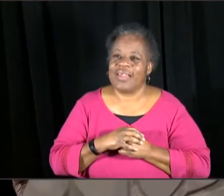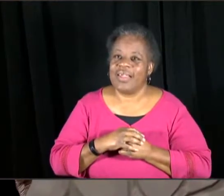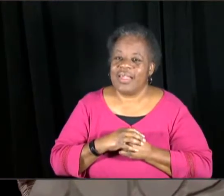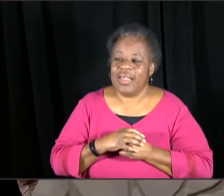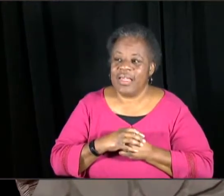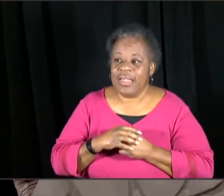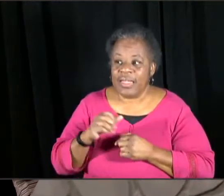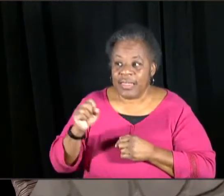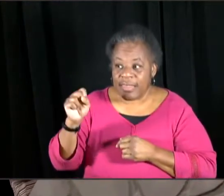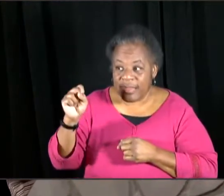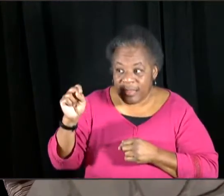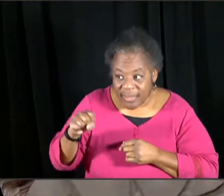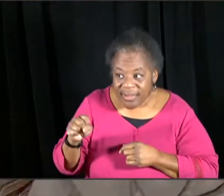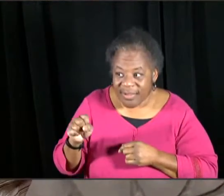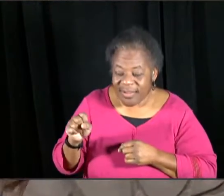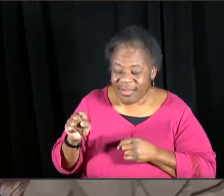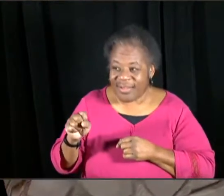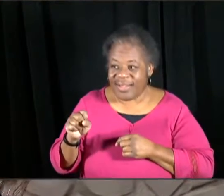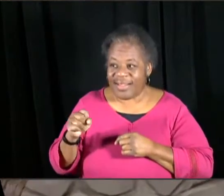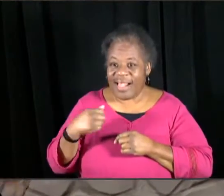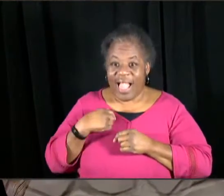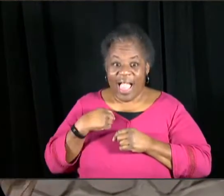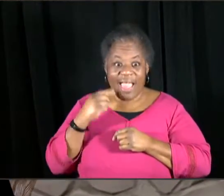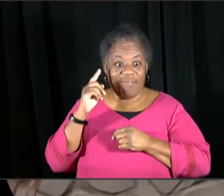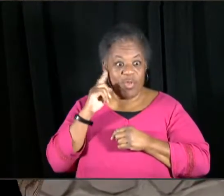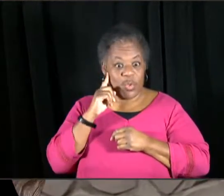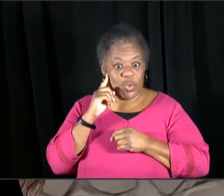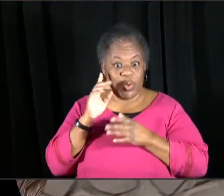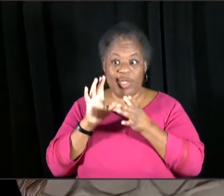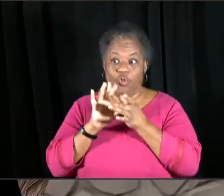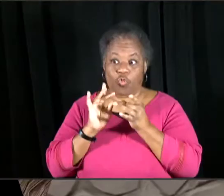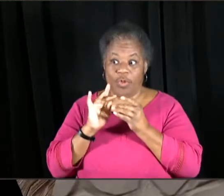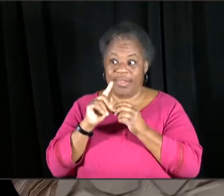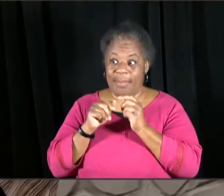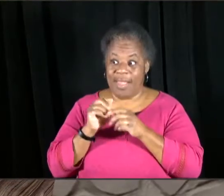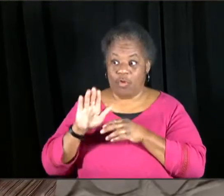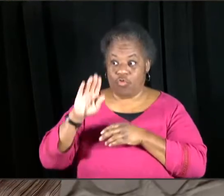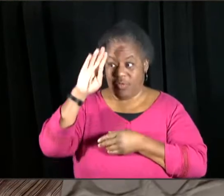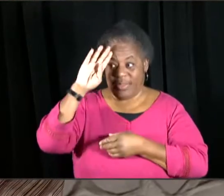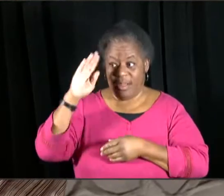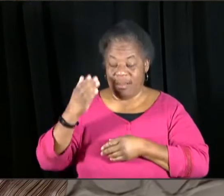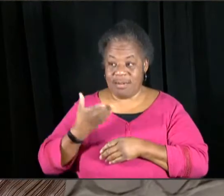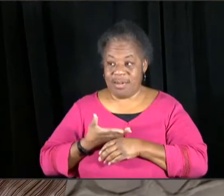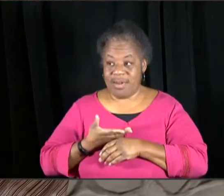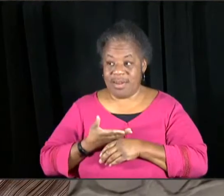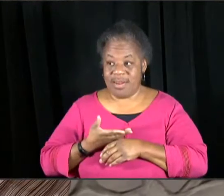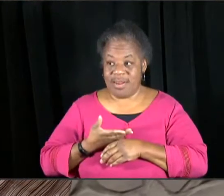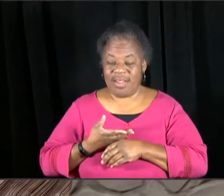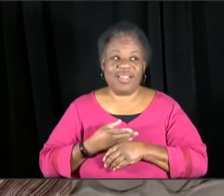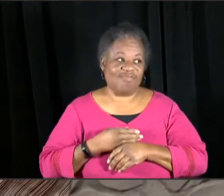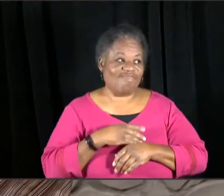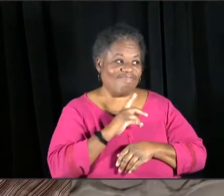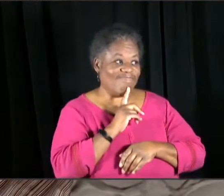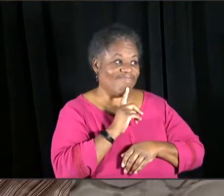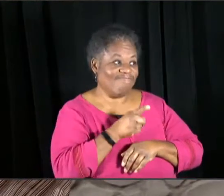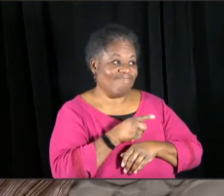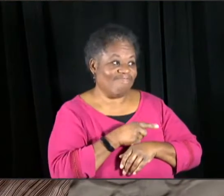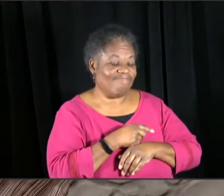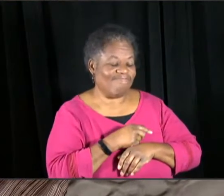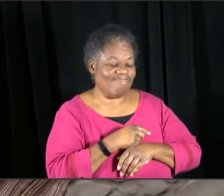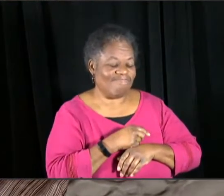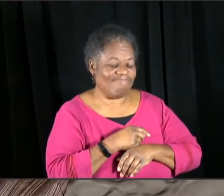"Yes," I said, I've heard many stories about your son." "I'm sure," she